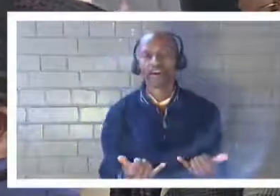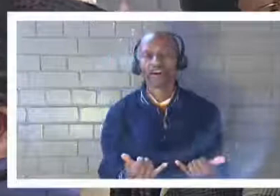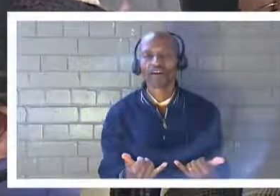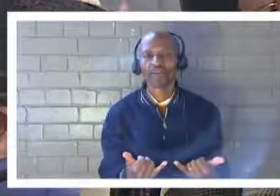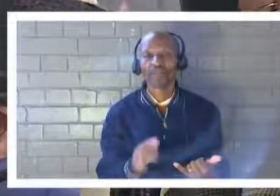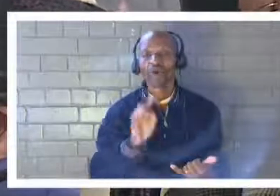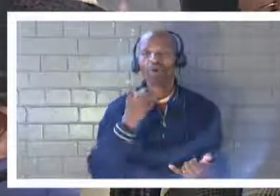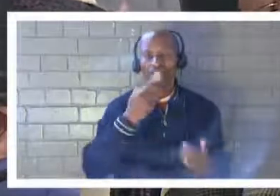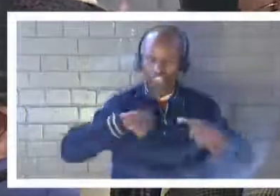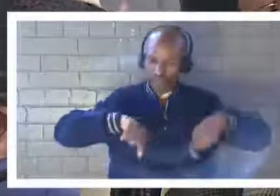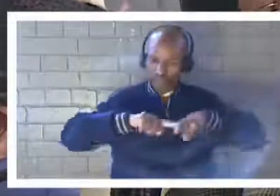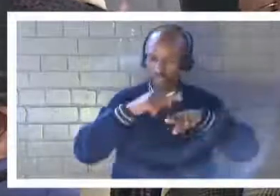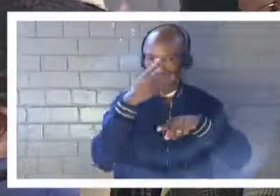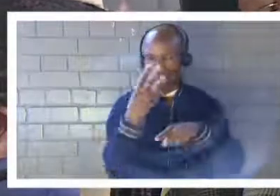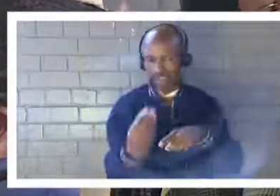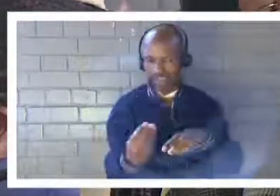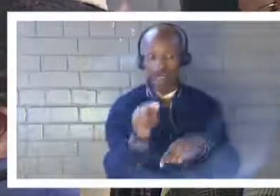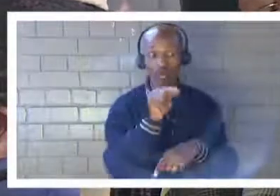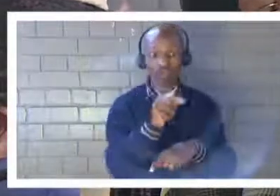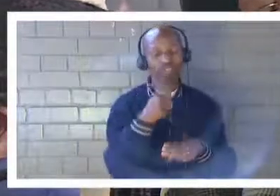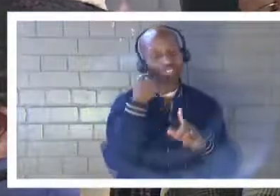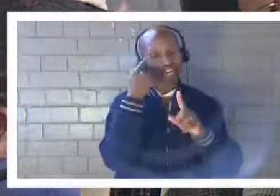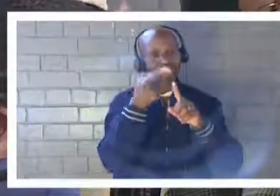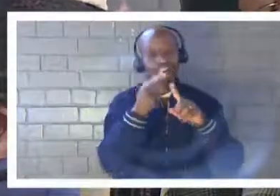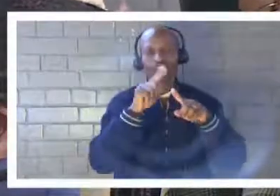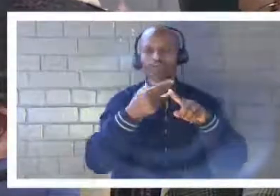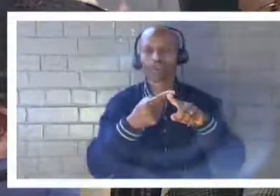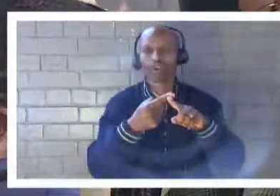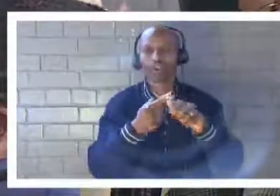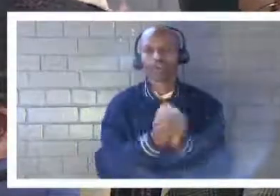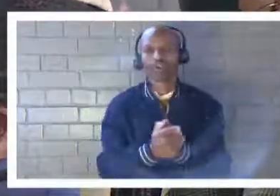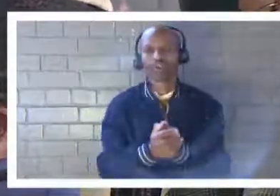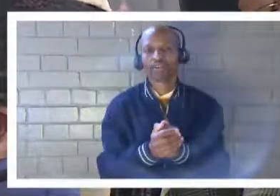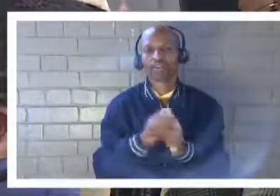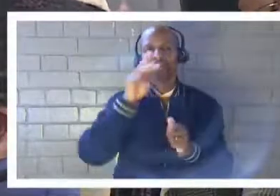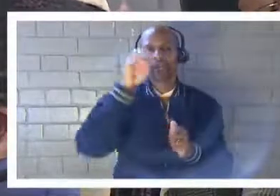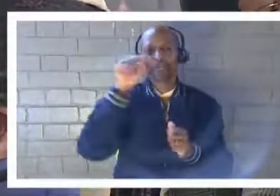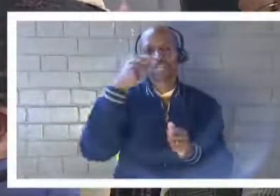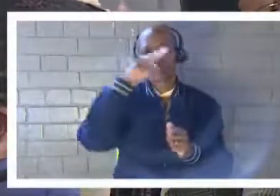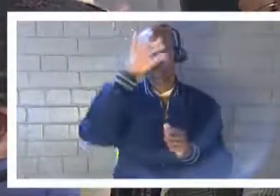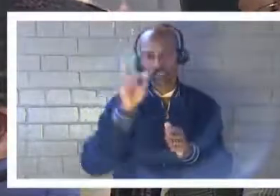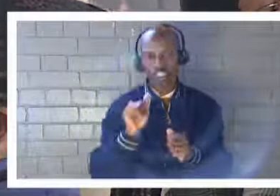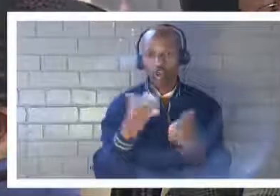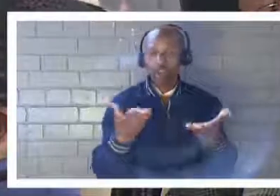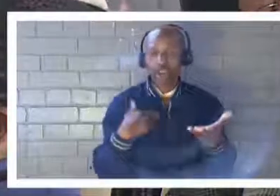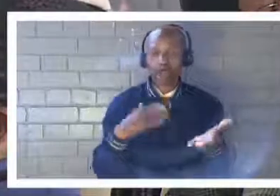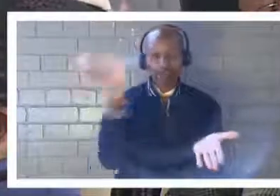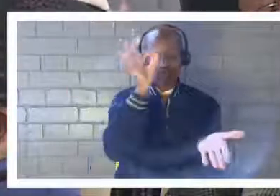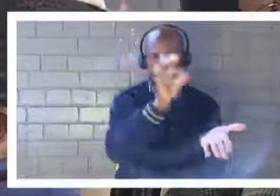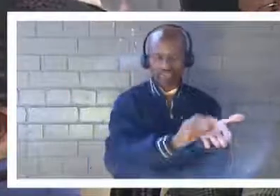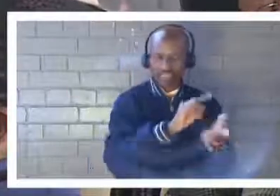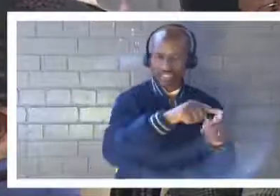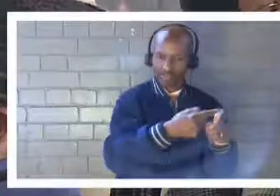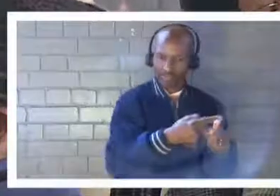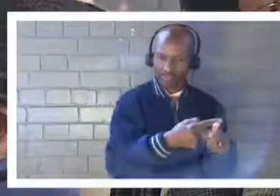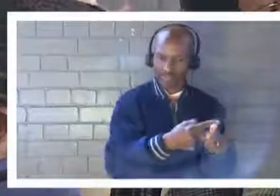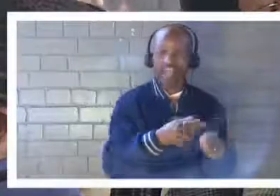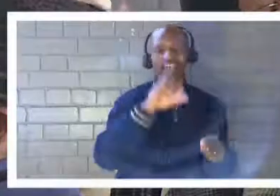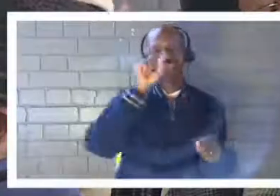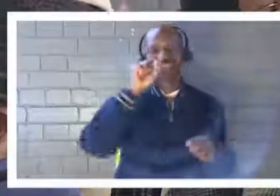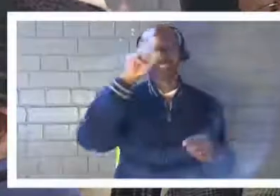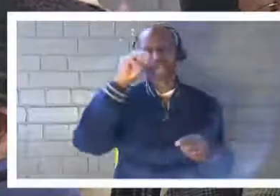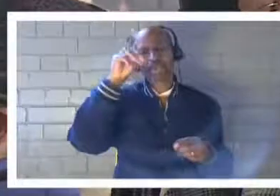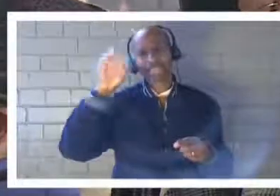So once we have those kind of procurement methodology, whereby we contract an